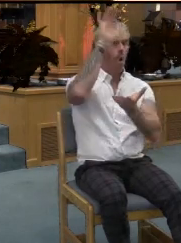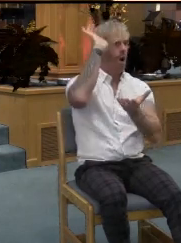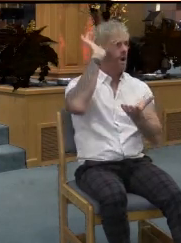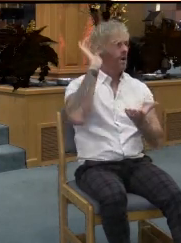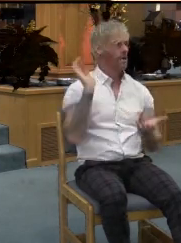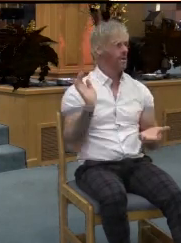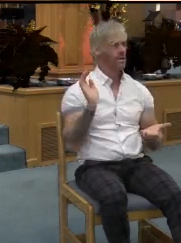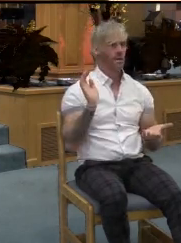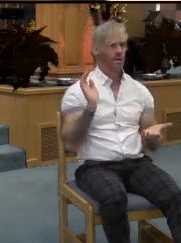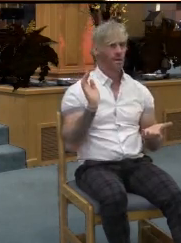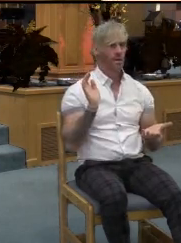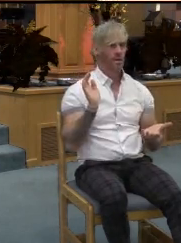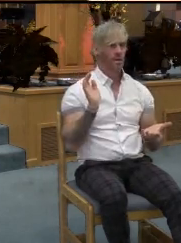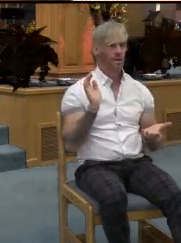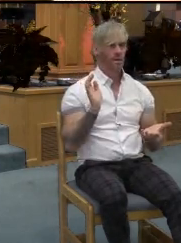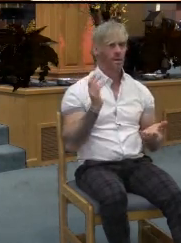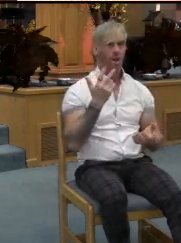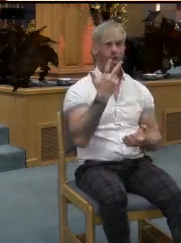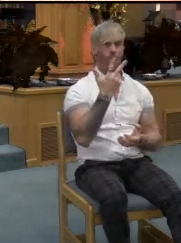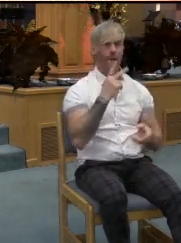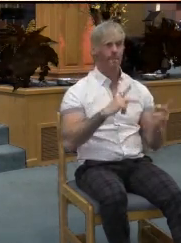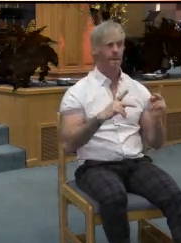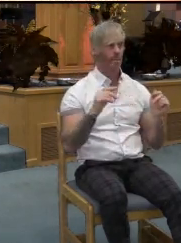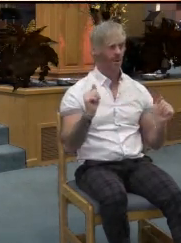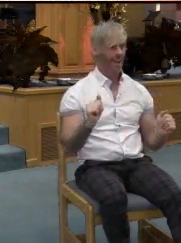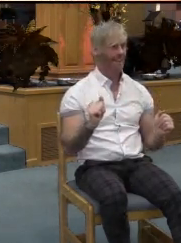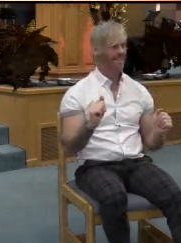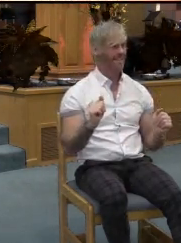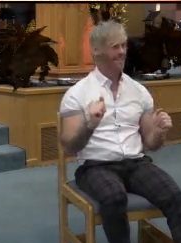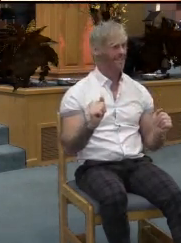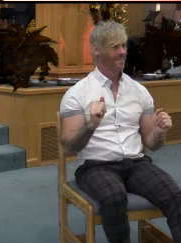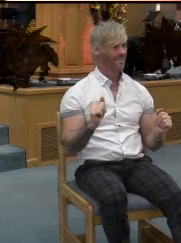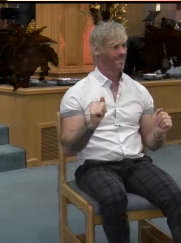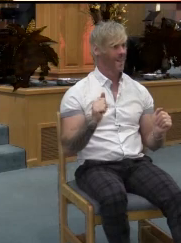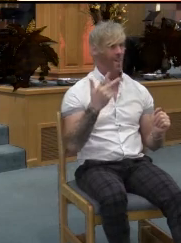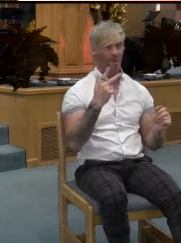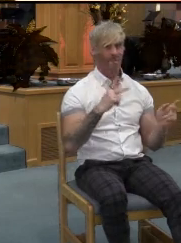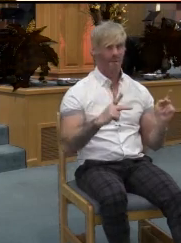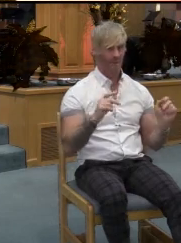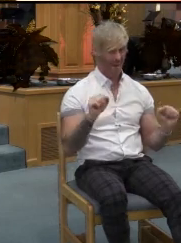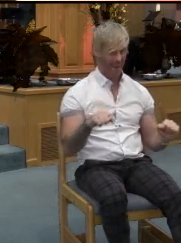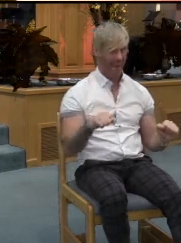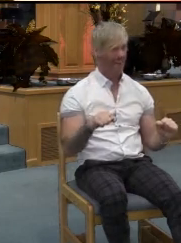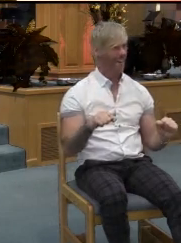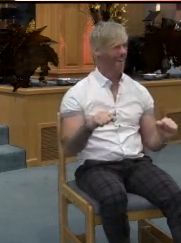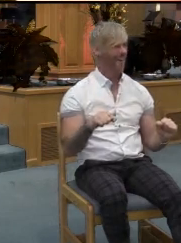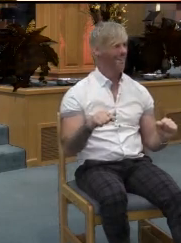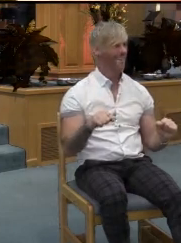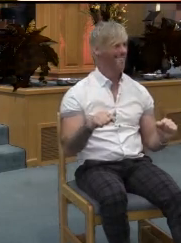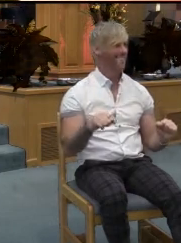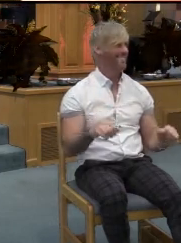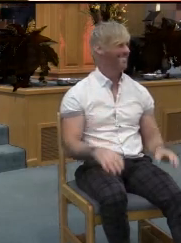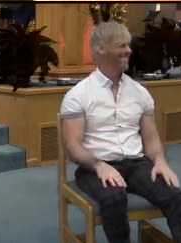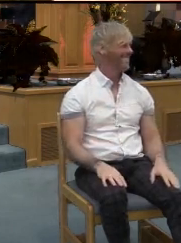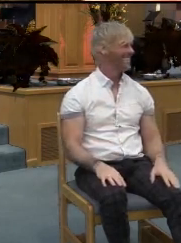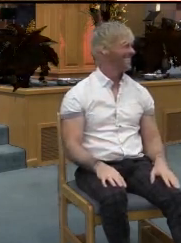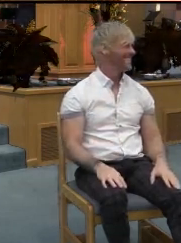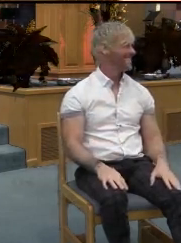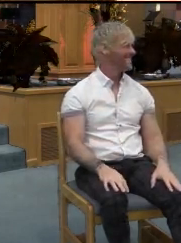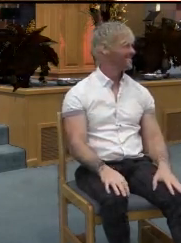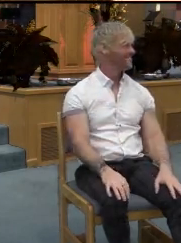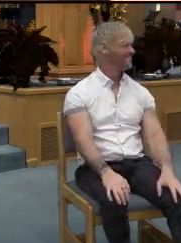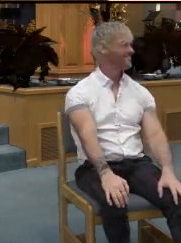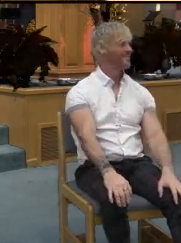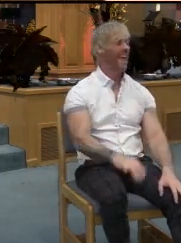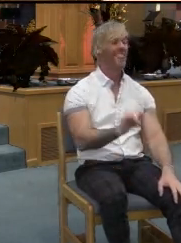Three people in here said they could dunk a basketball. Three people claim they can dunk a basketball. Now, let me tell you something. That's the difference between a white church and a